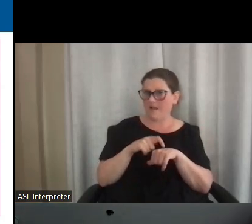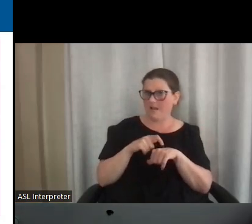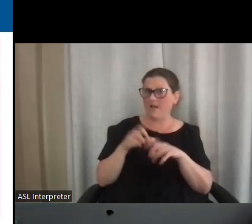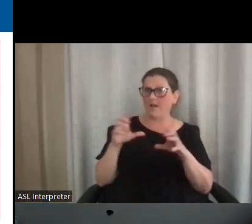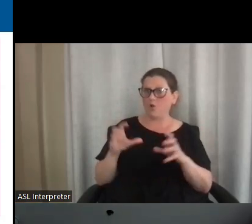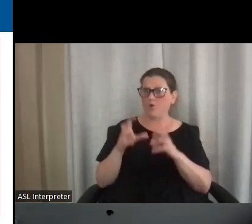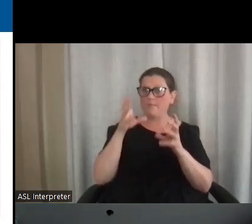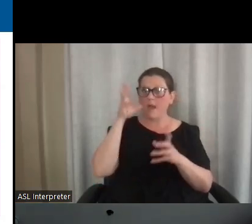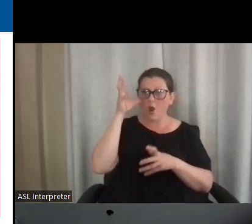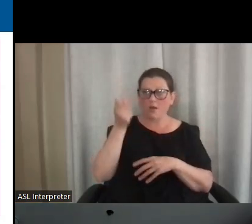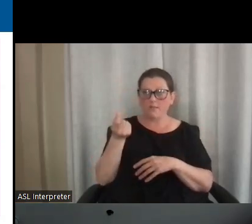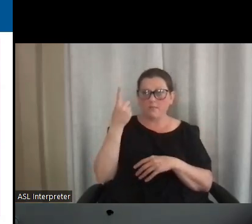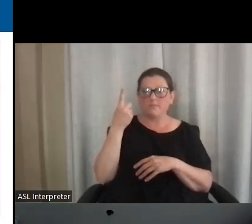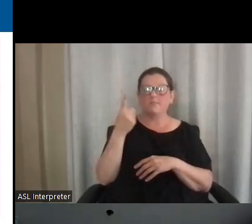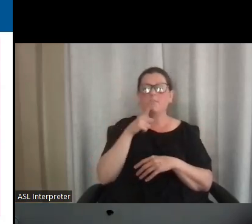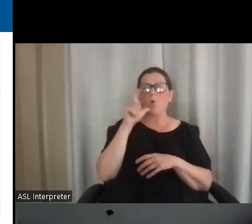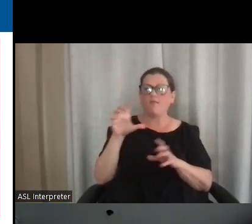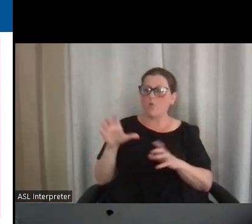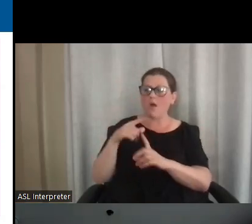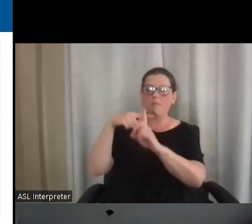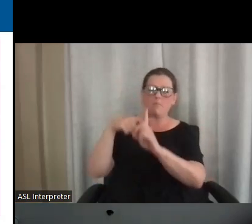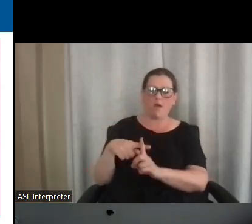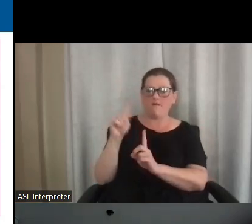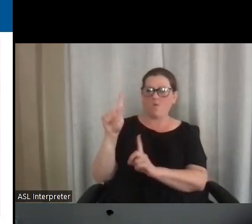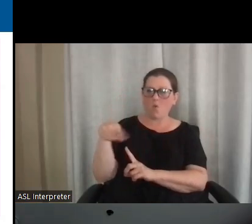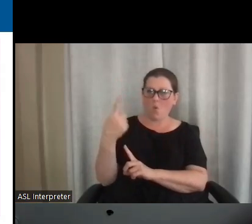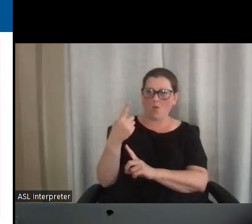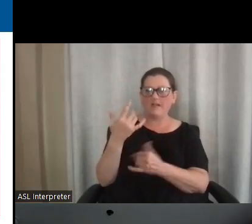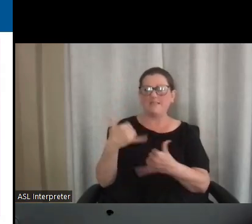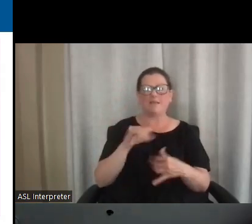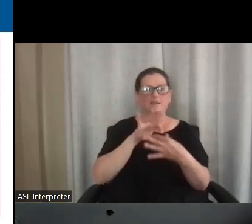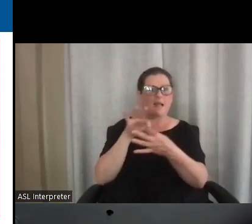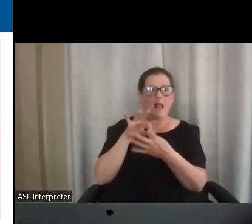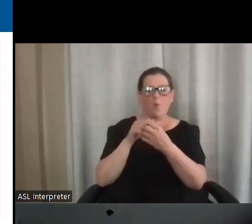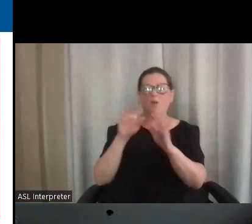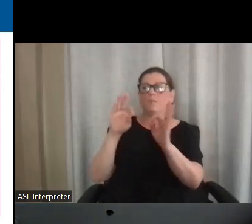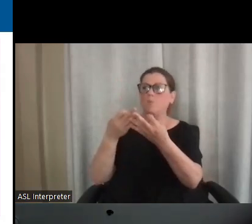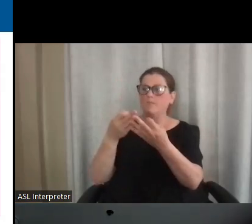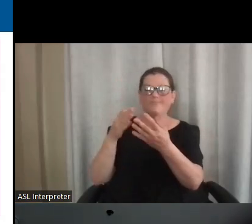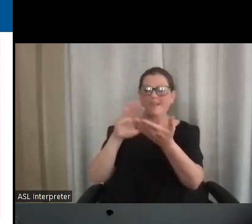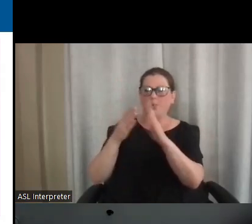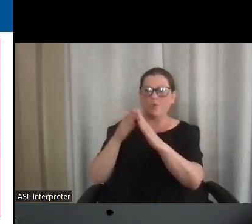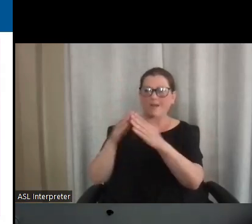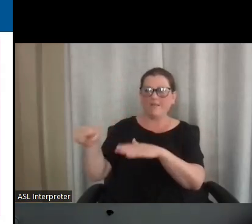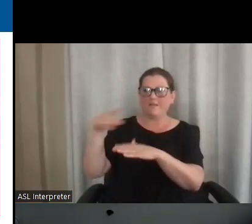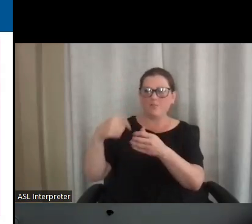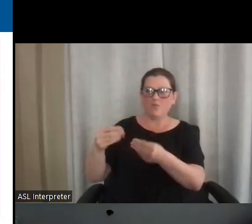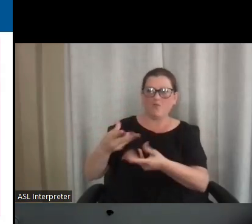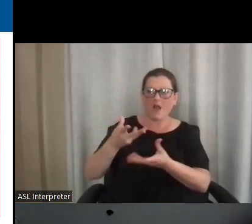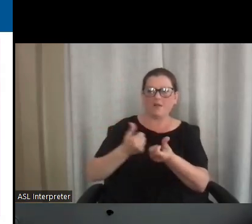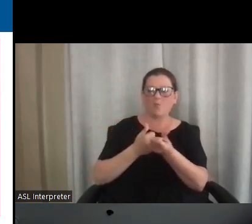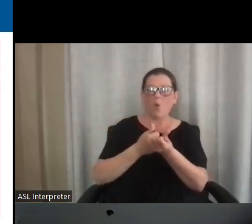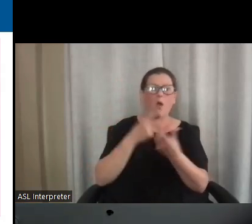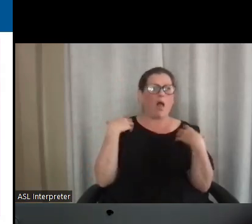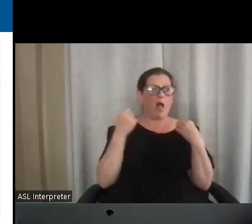parents to know that they don't have to promote PACEs alone and can connect with their community for support, whether it's talking to their child's healthcare